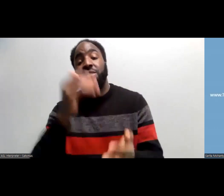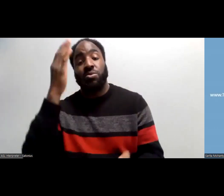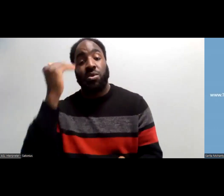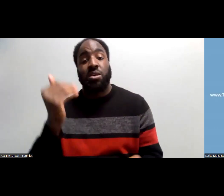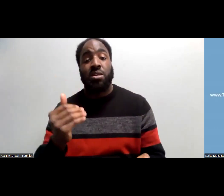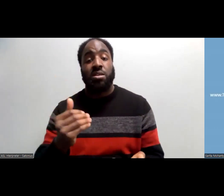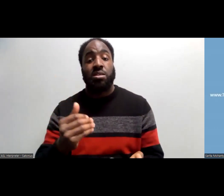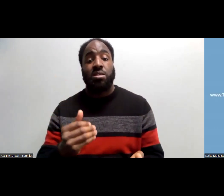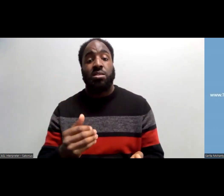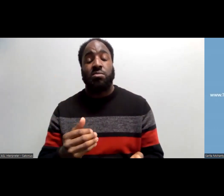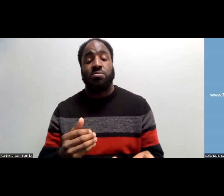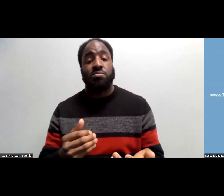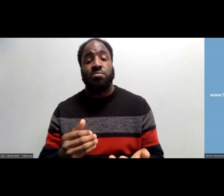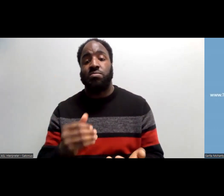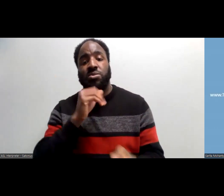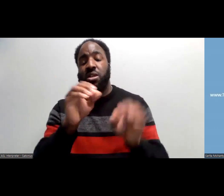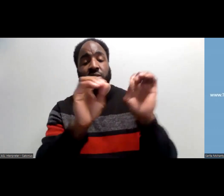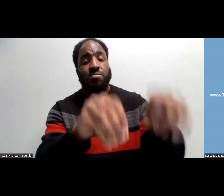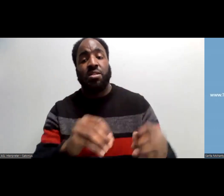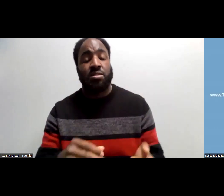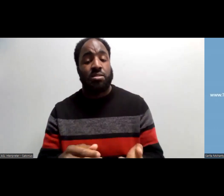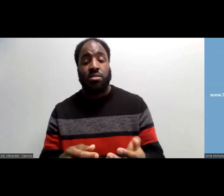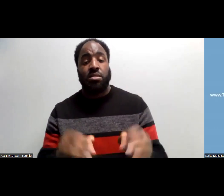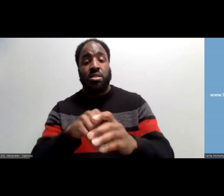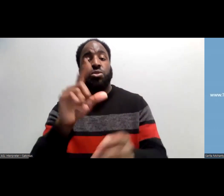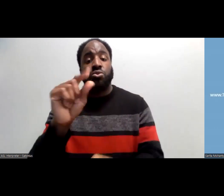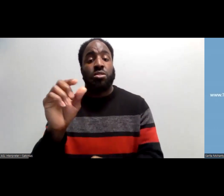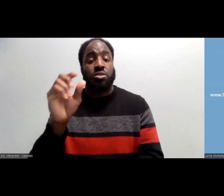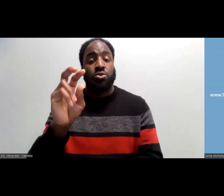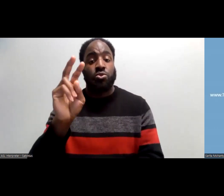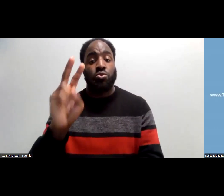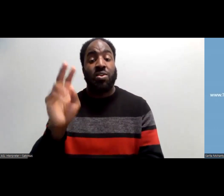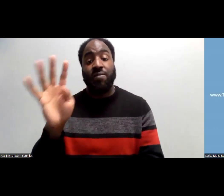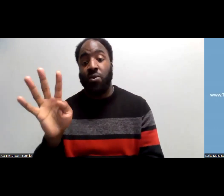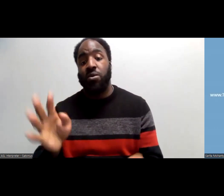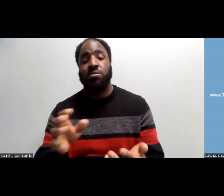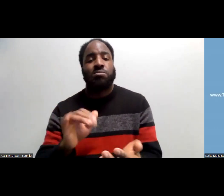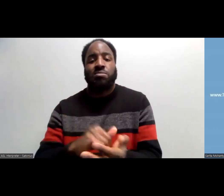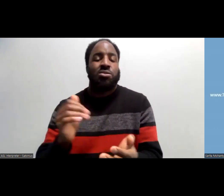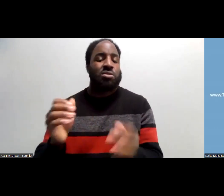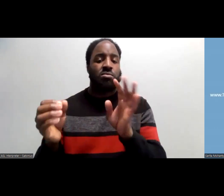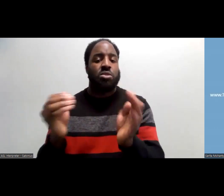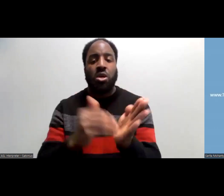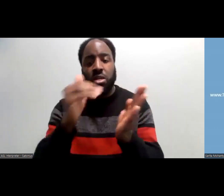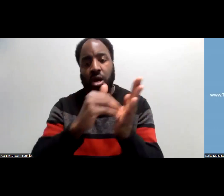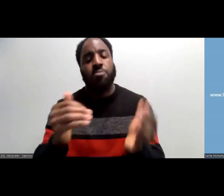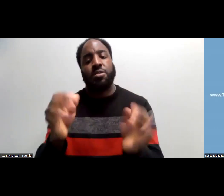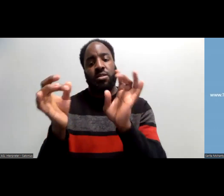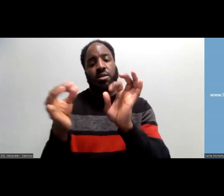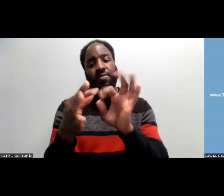not placed in that 23-24. So that was another kind of comment, feedback question